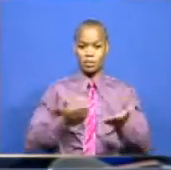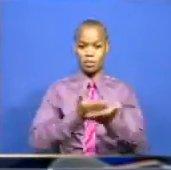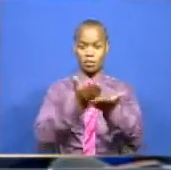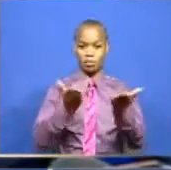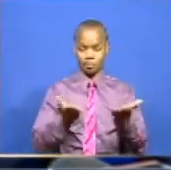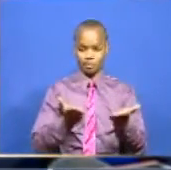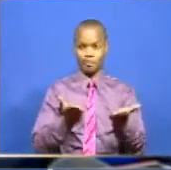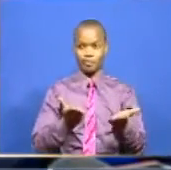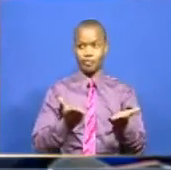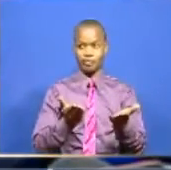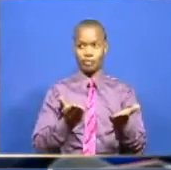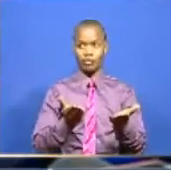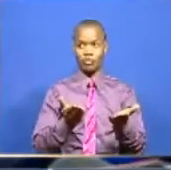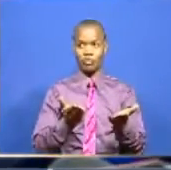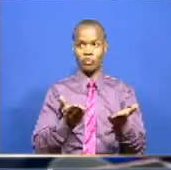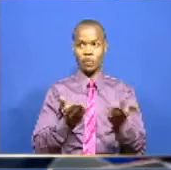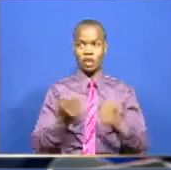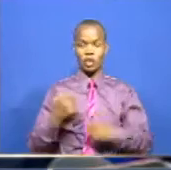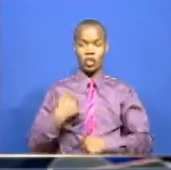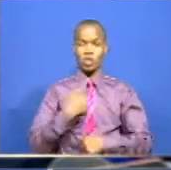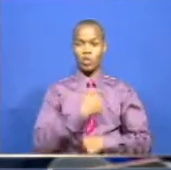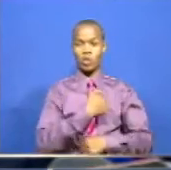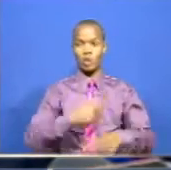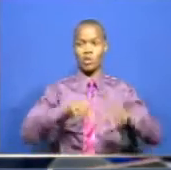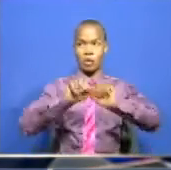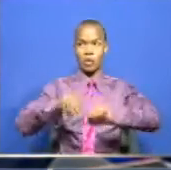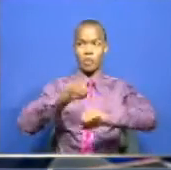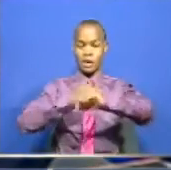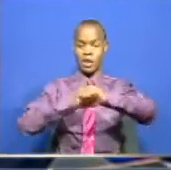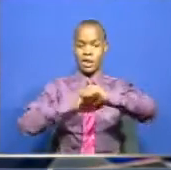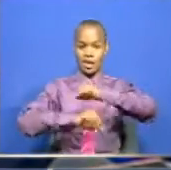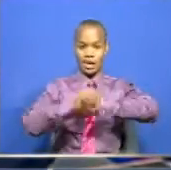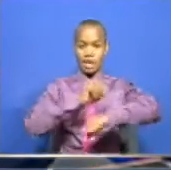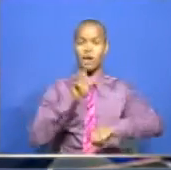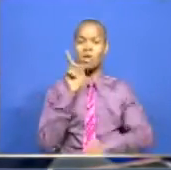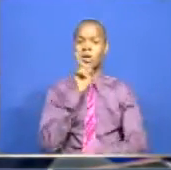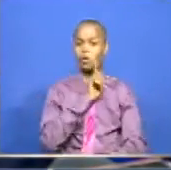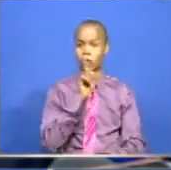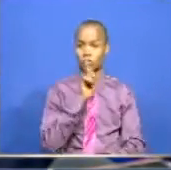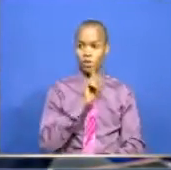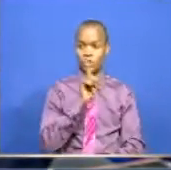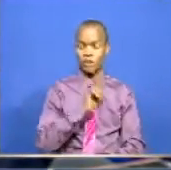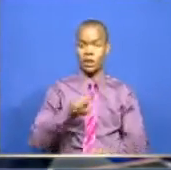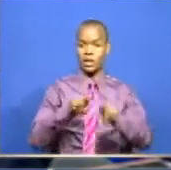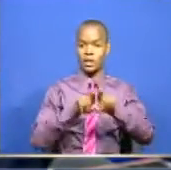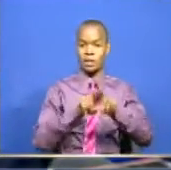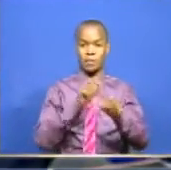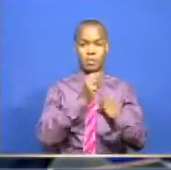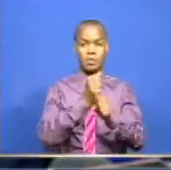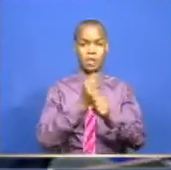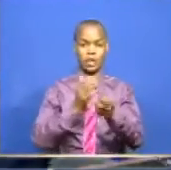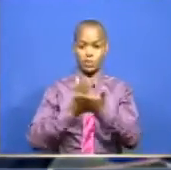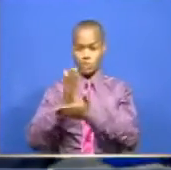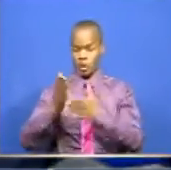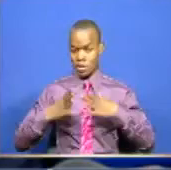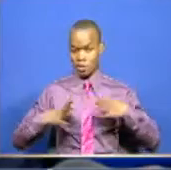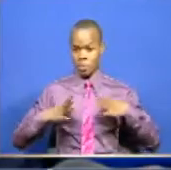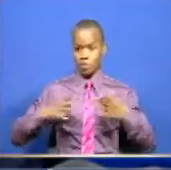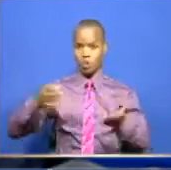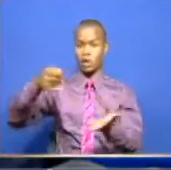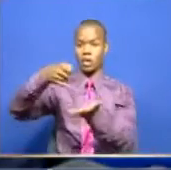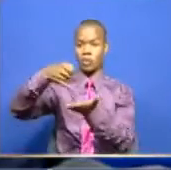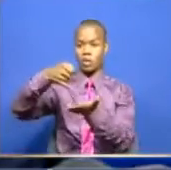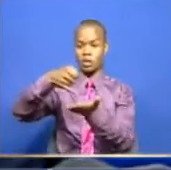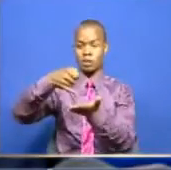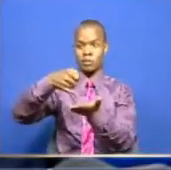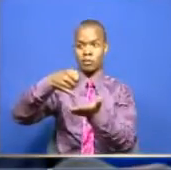score, we are going to act very decisively. We will make sure that those who are involved in that